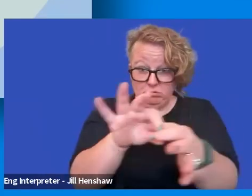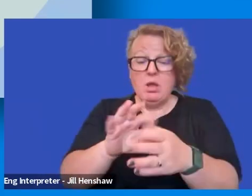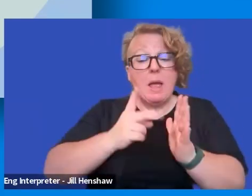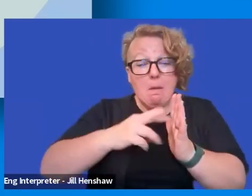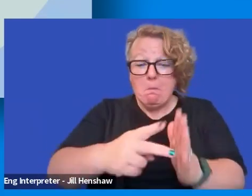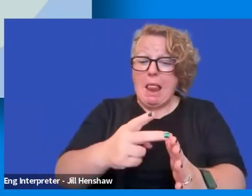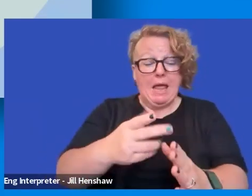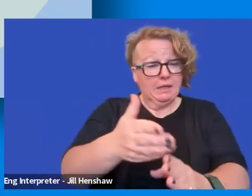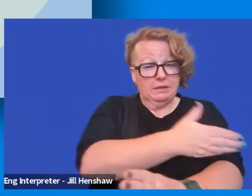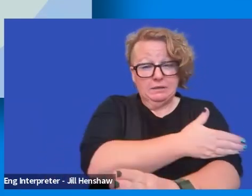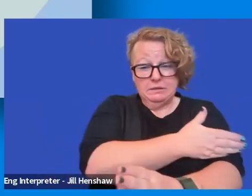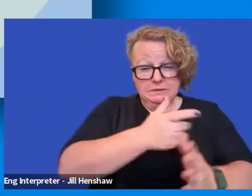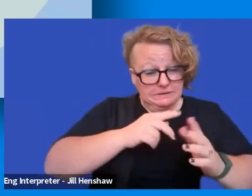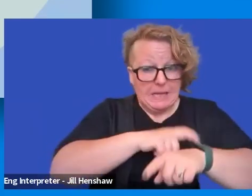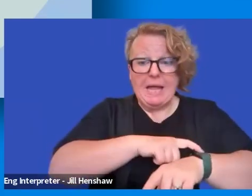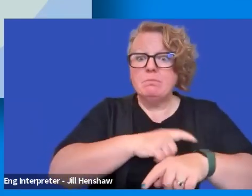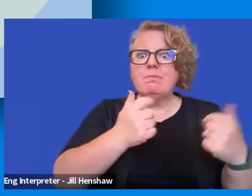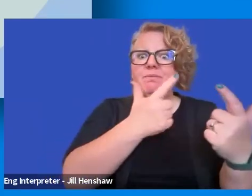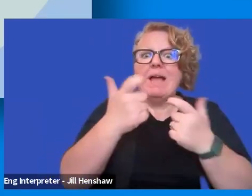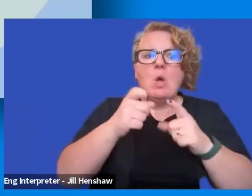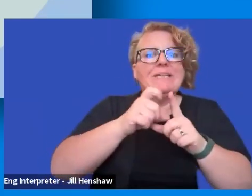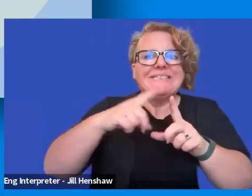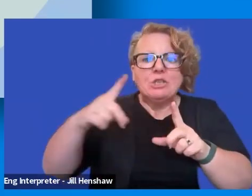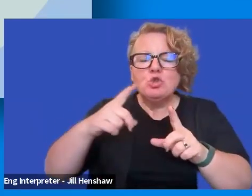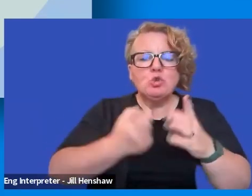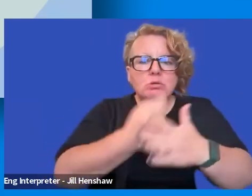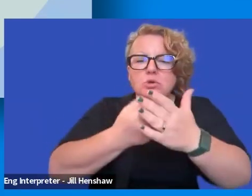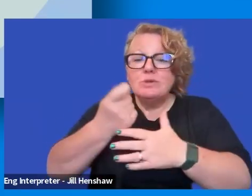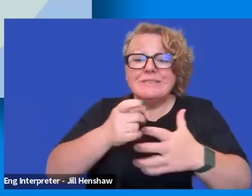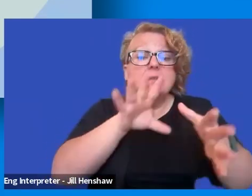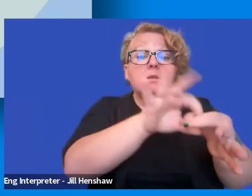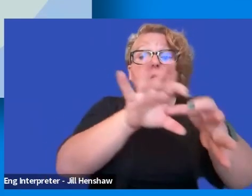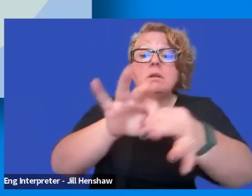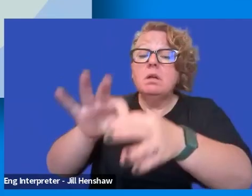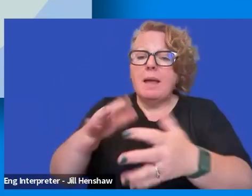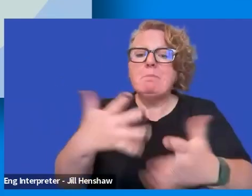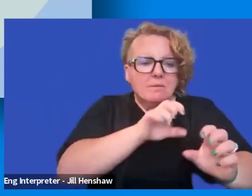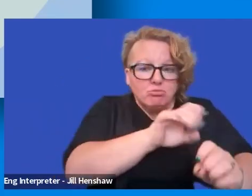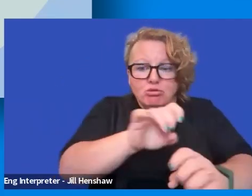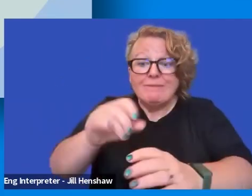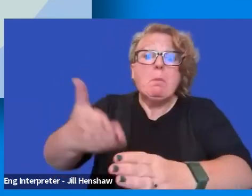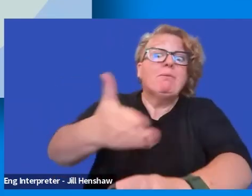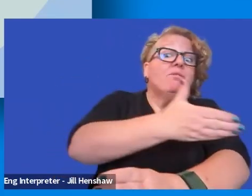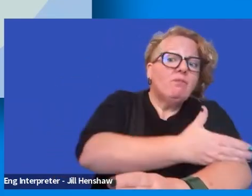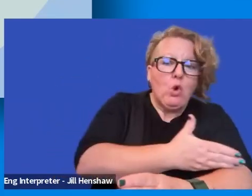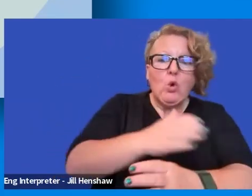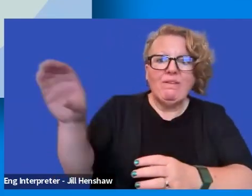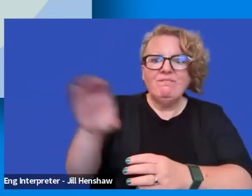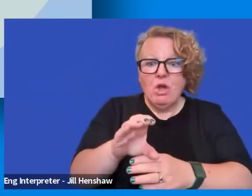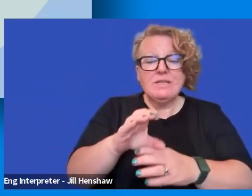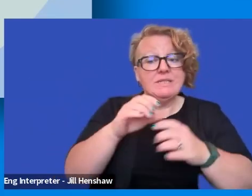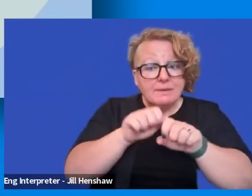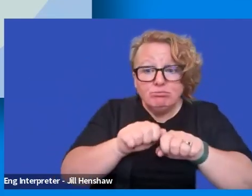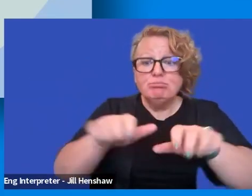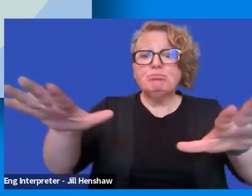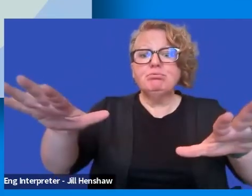in the time, they found digital opportunities to reach those audiences and did briefing sessions before the funding call came live